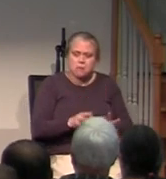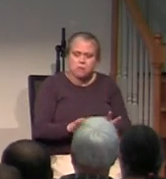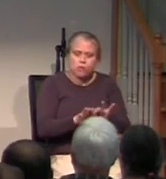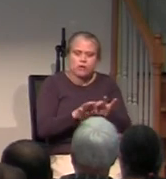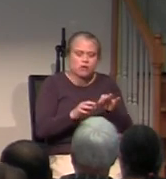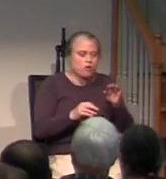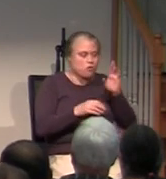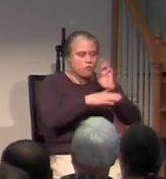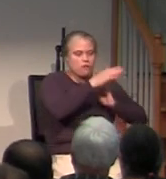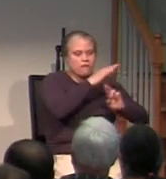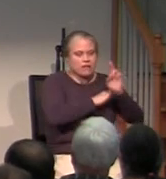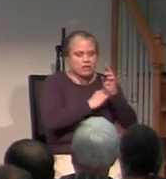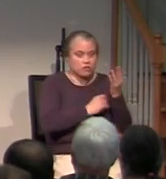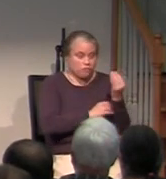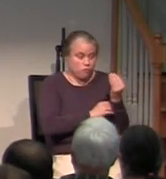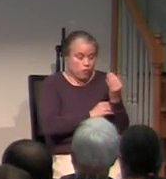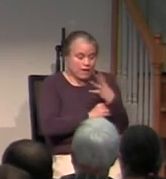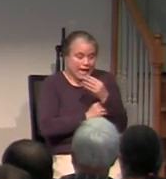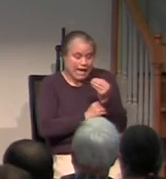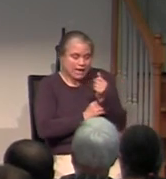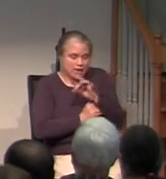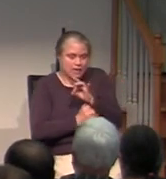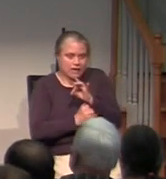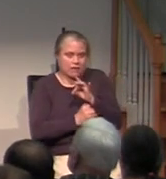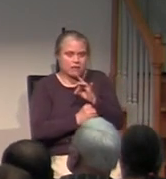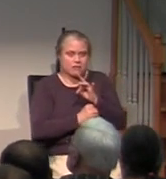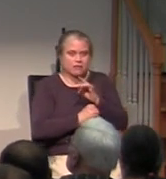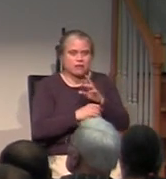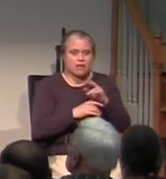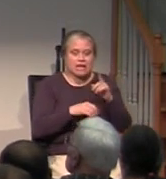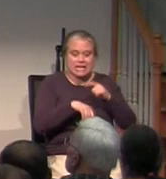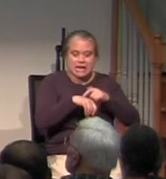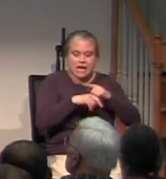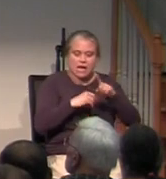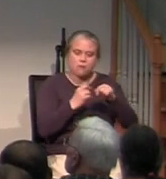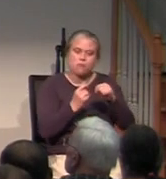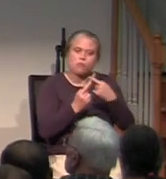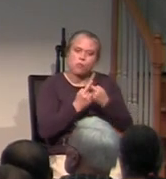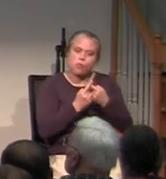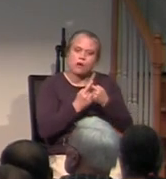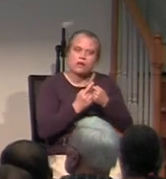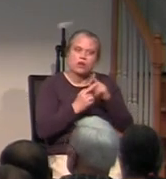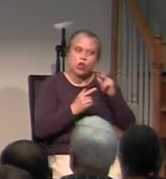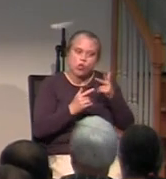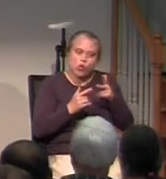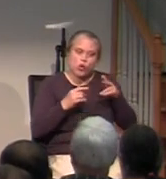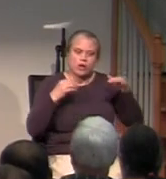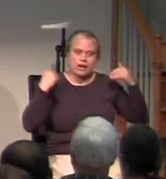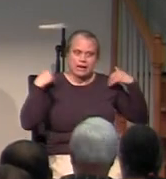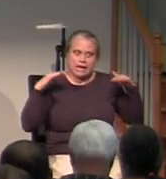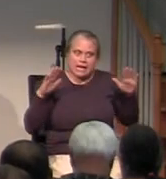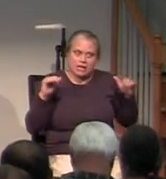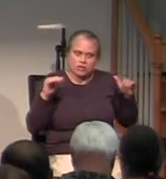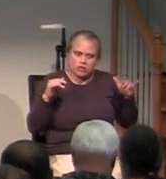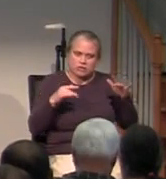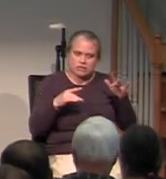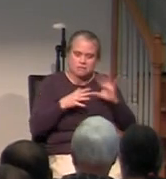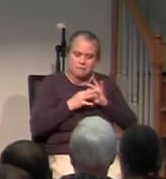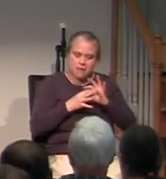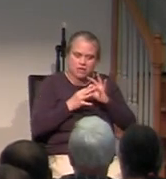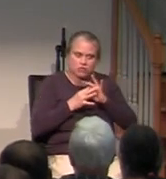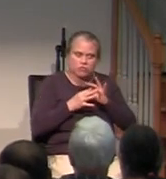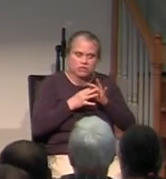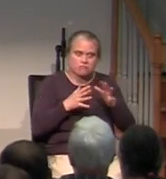18. There was this time predicted when the third angel's message would culminate in this loud cry in